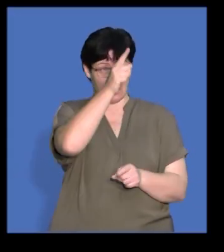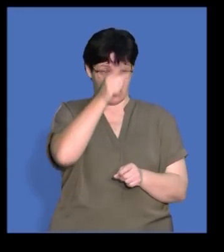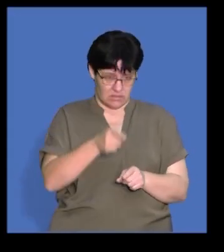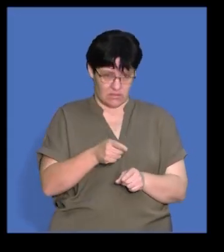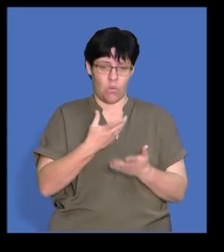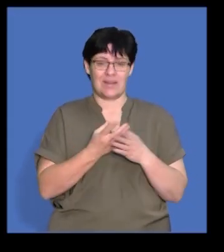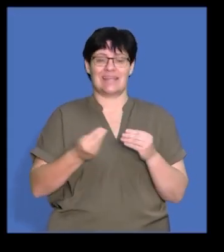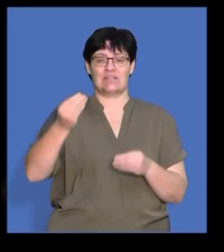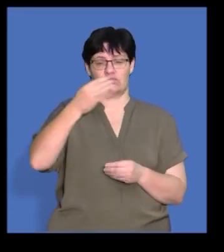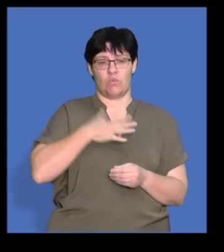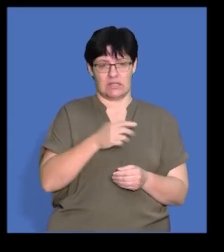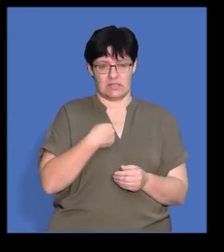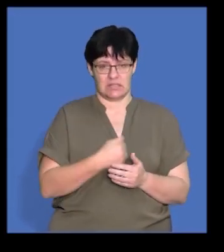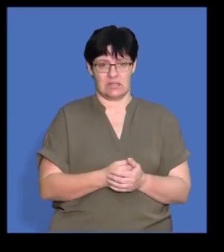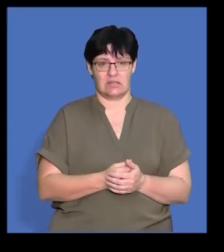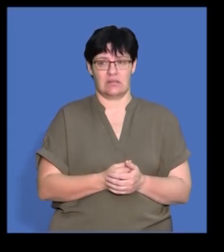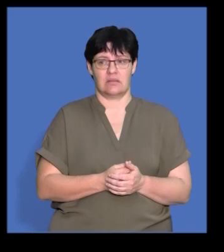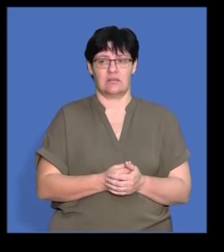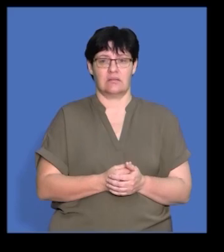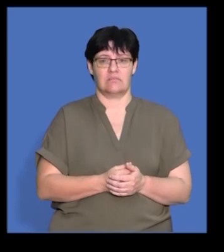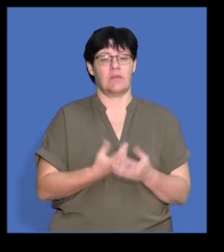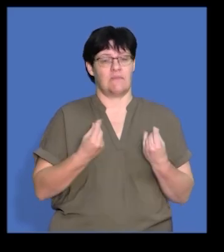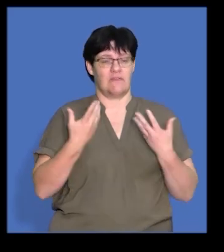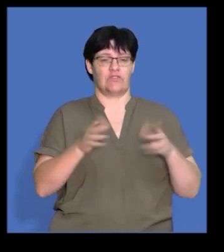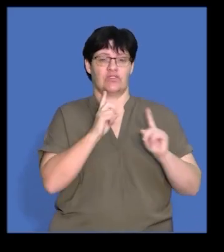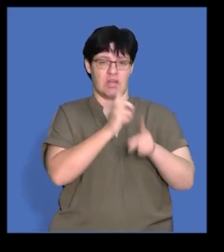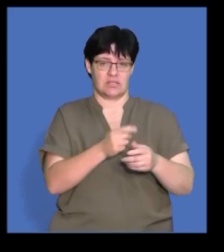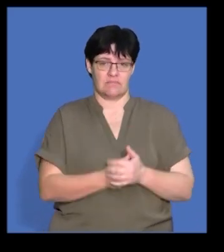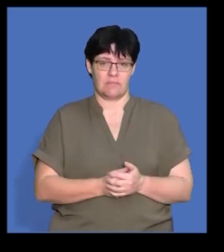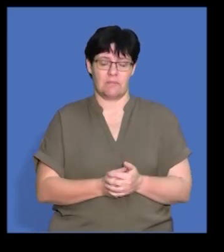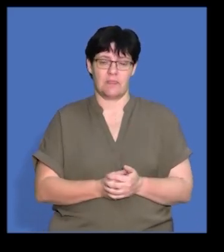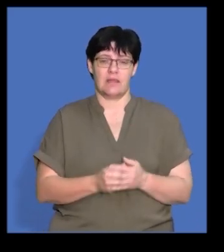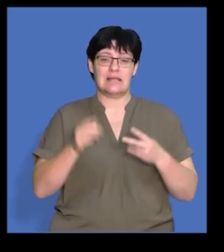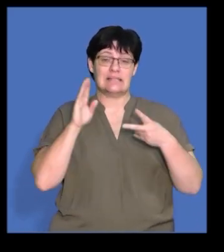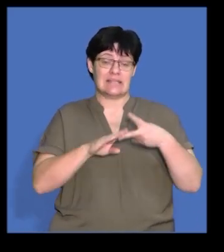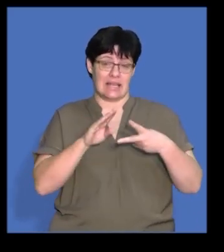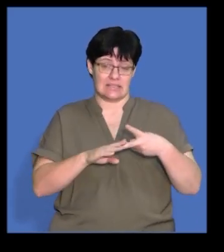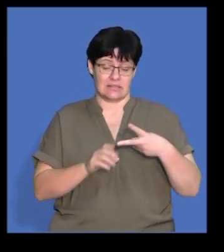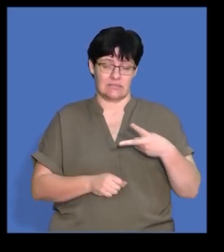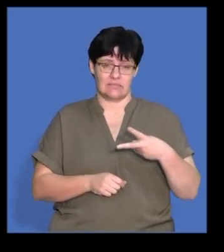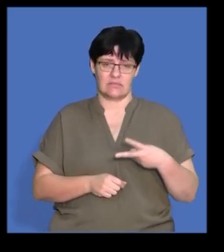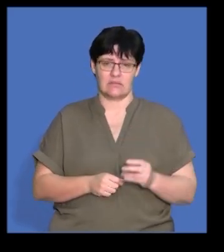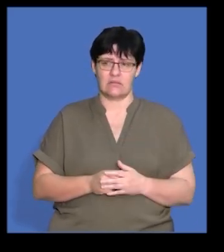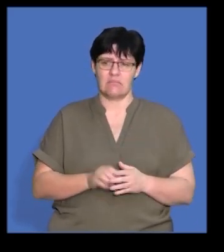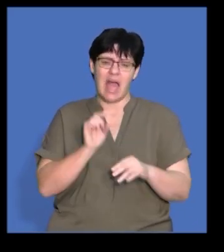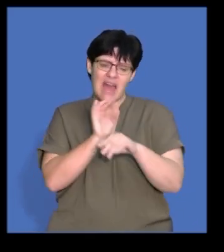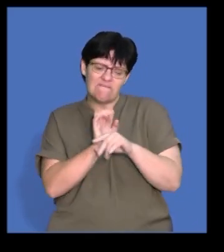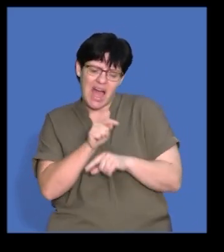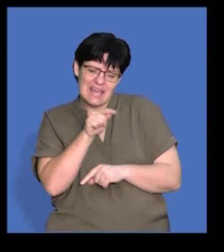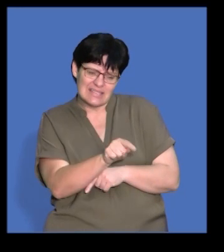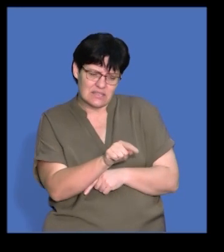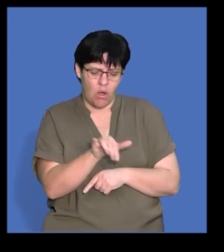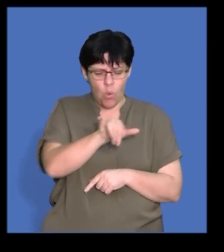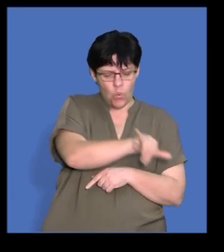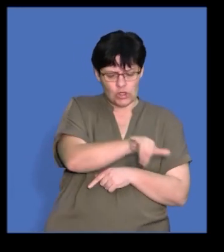me for the interest, so I have. The second part of the question says, advise Mrs. Lingham to